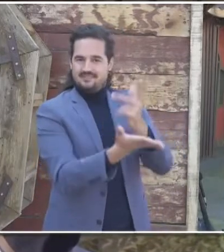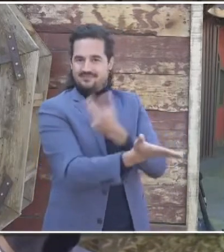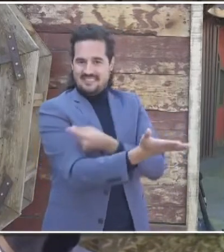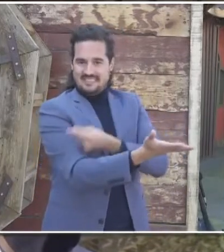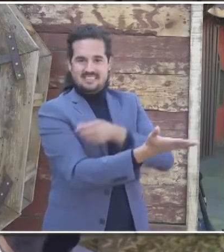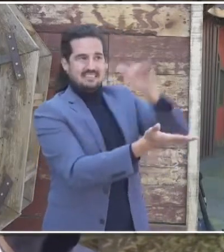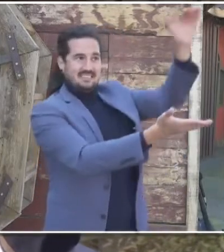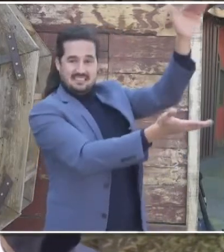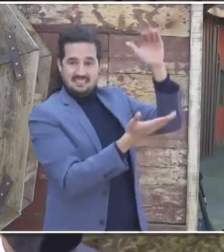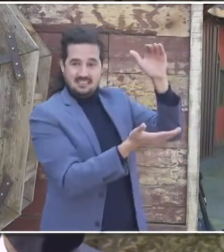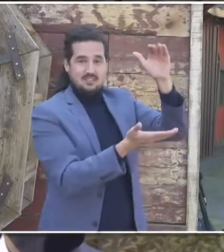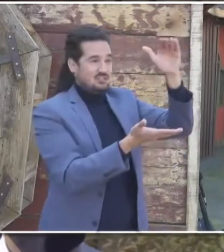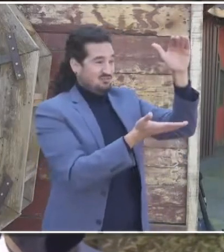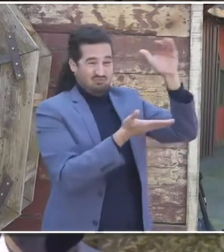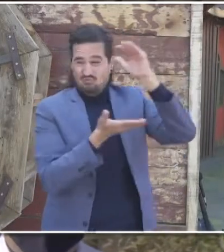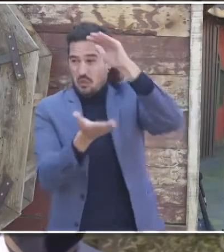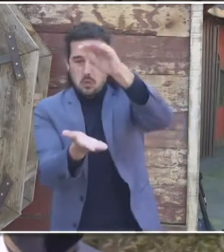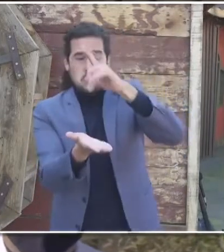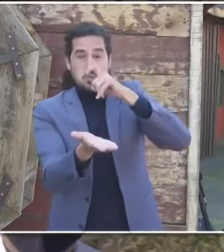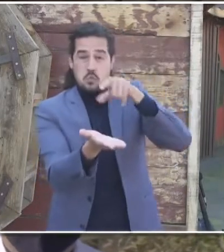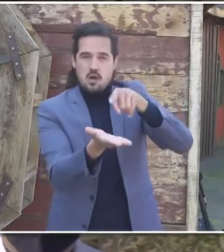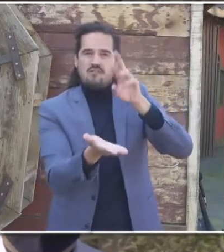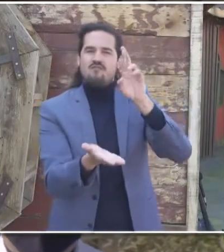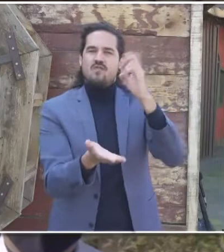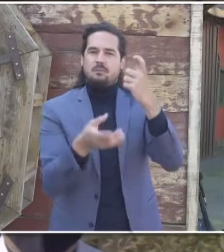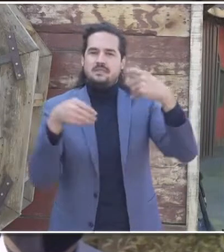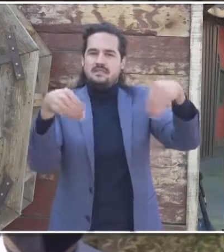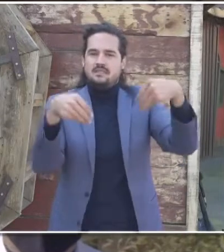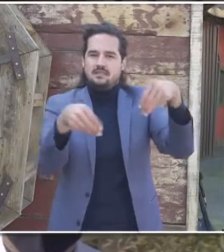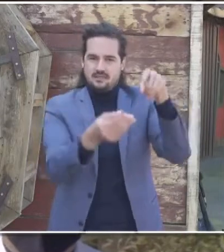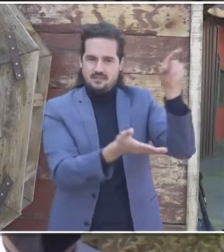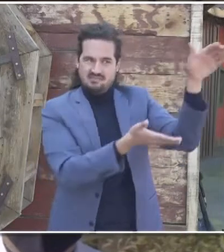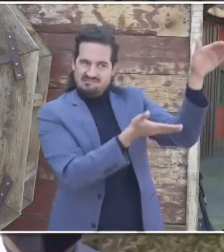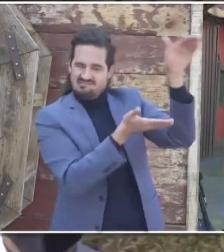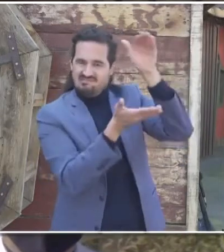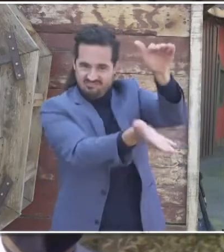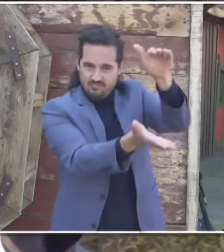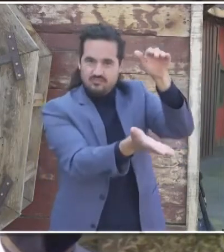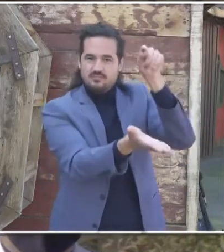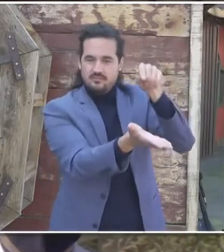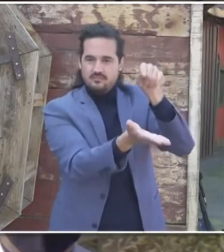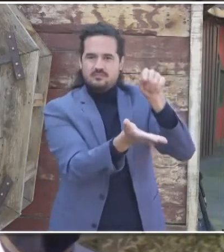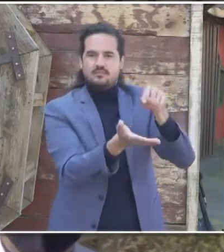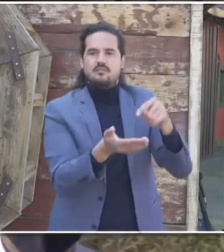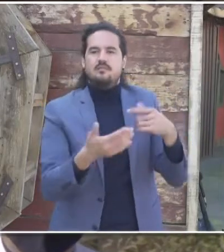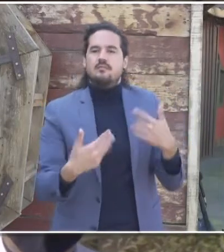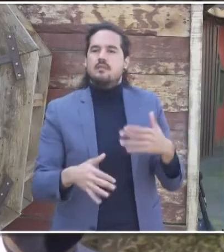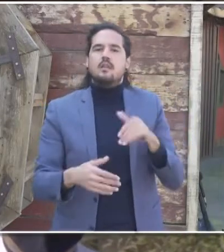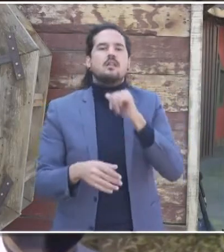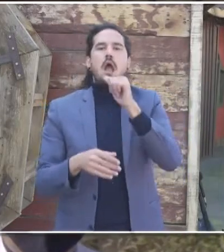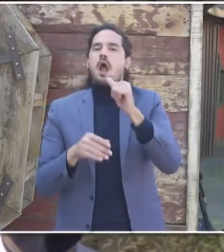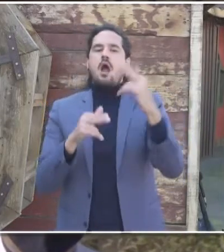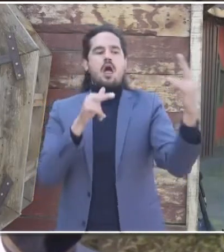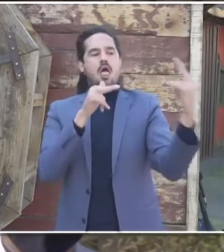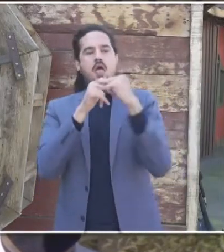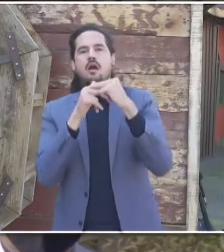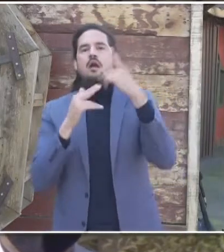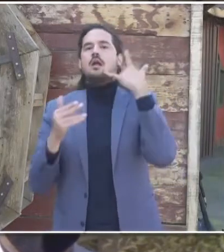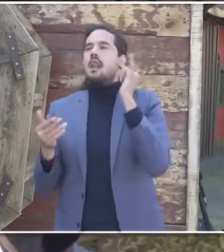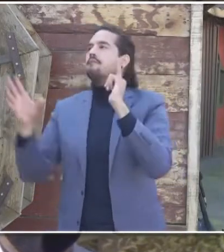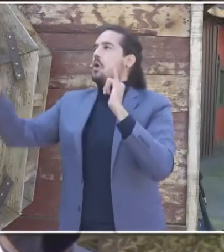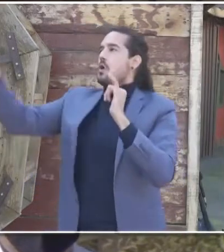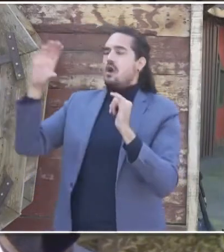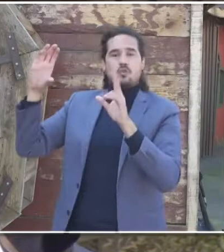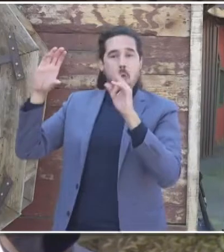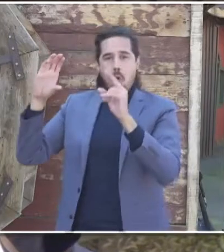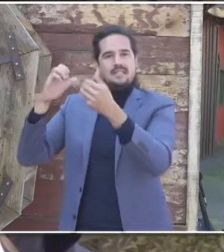California. This does not come out of our broader allocation and supply. The partnership, again, the Biden administration with some of our